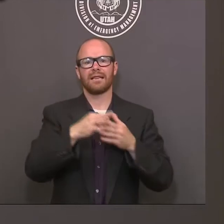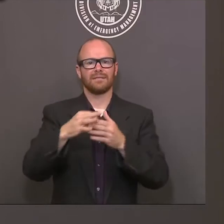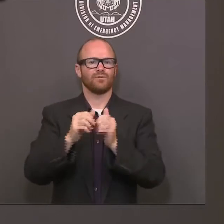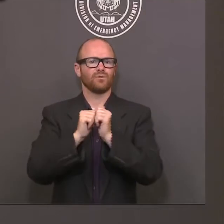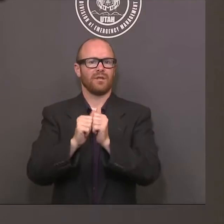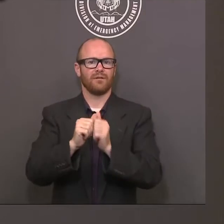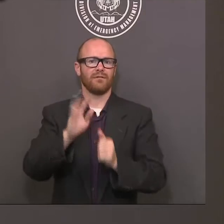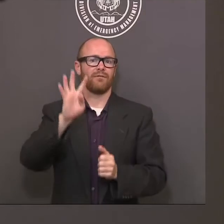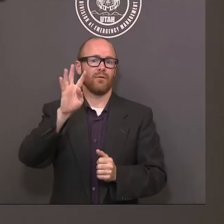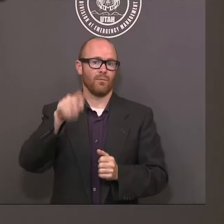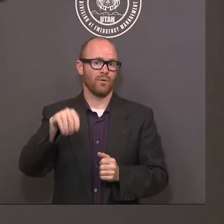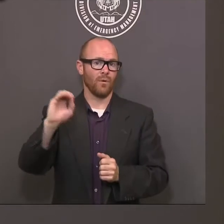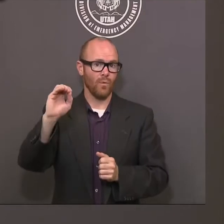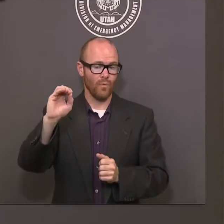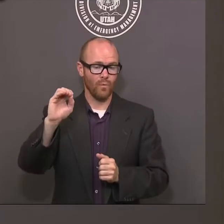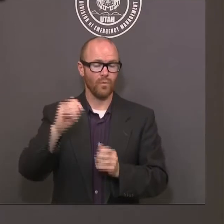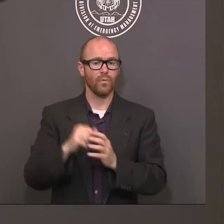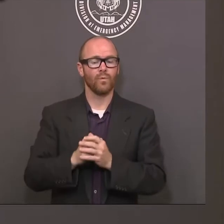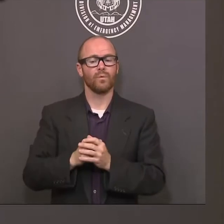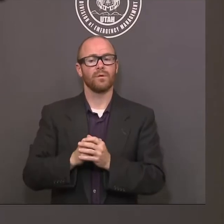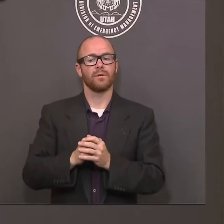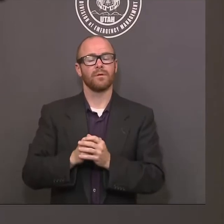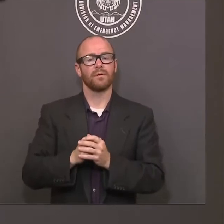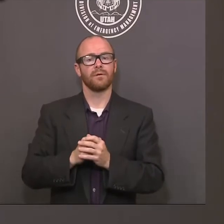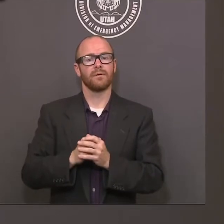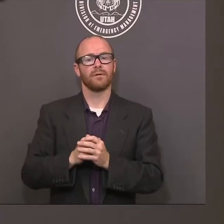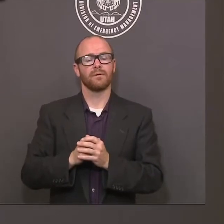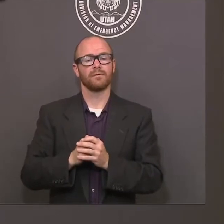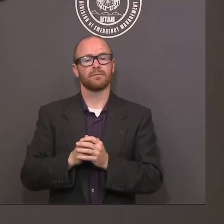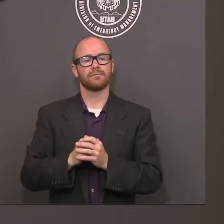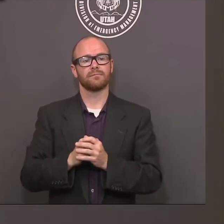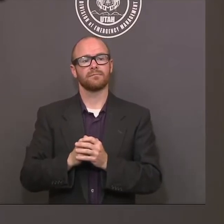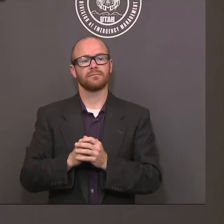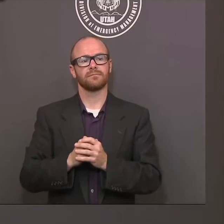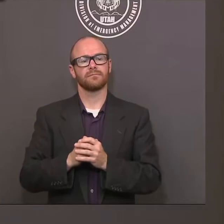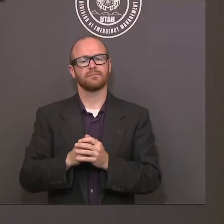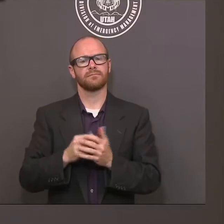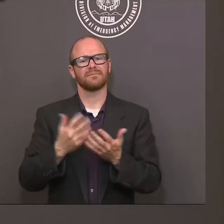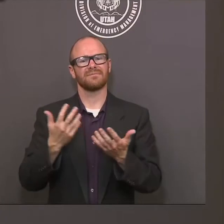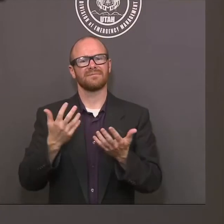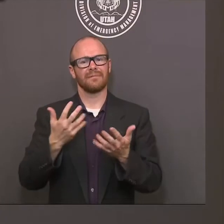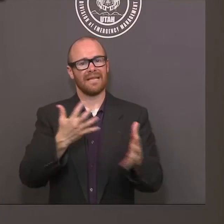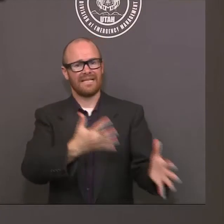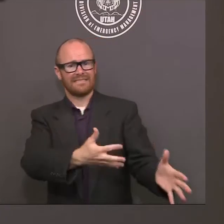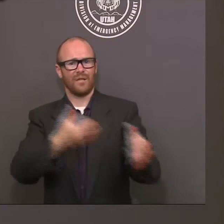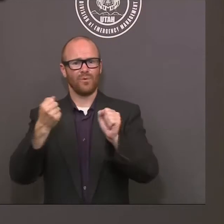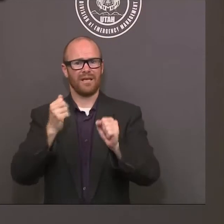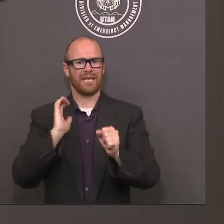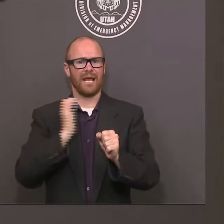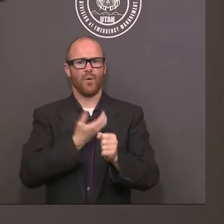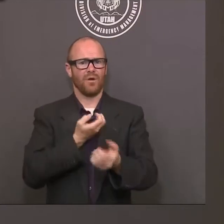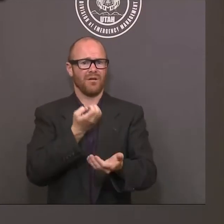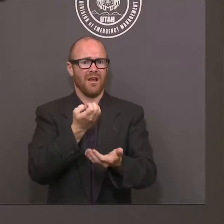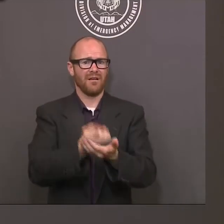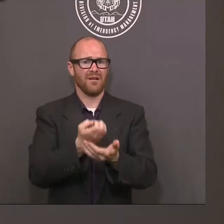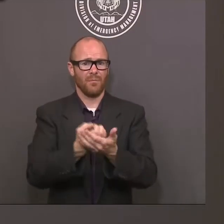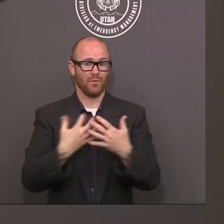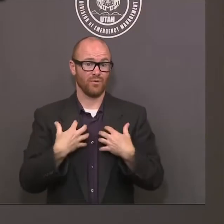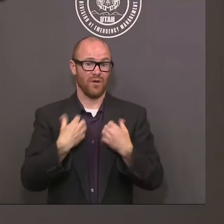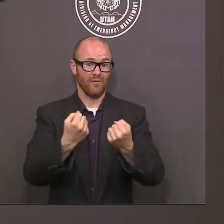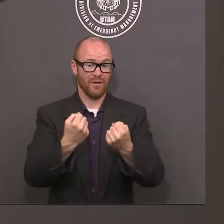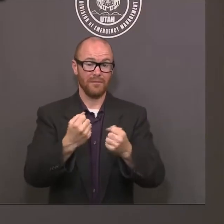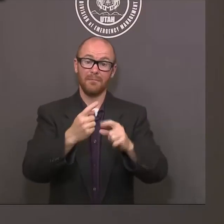you're unveiling right now, and accelerating economic recovery when we're